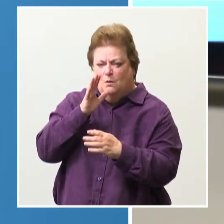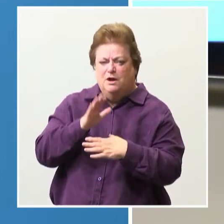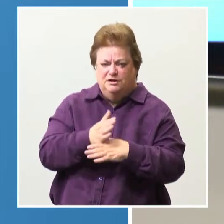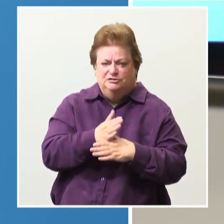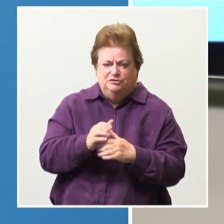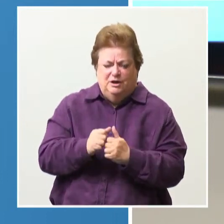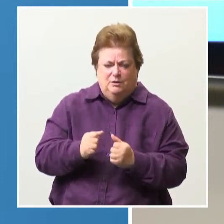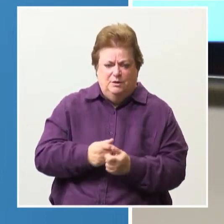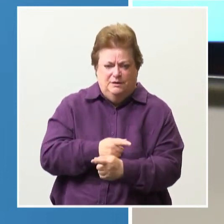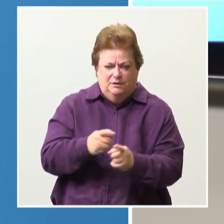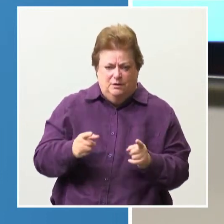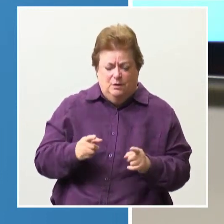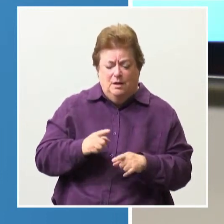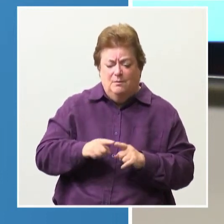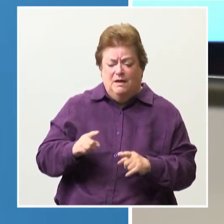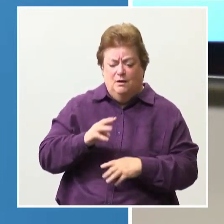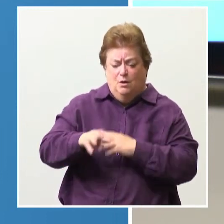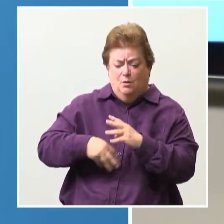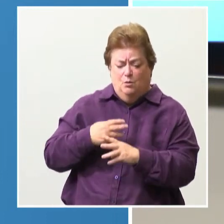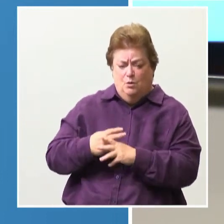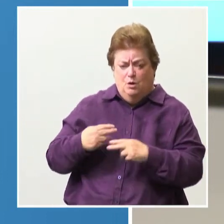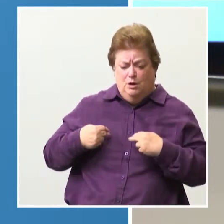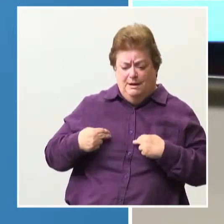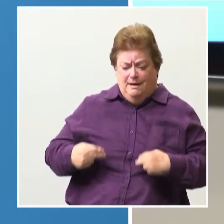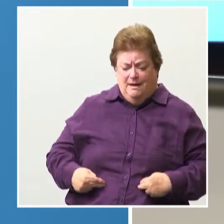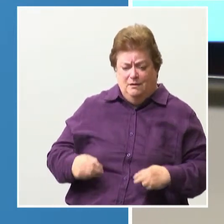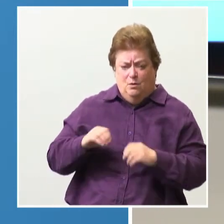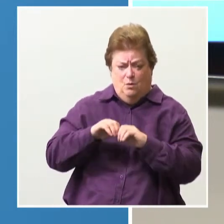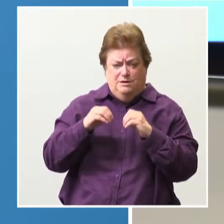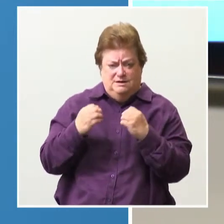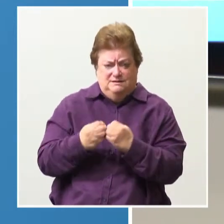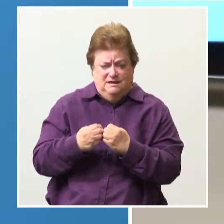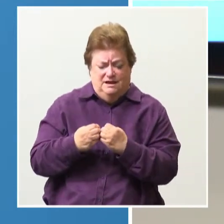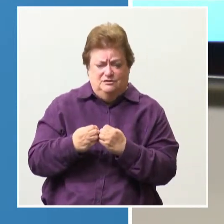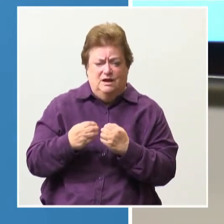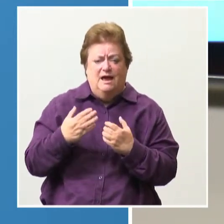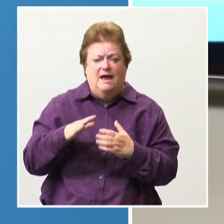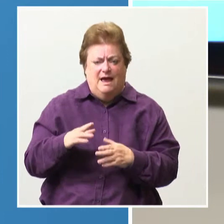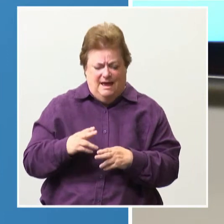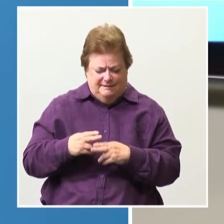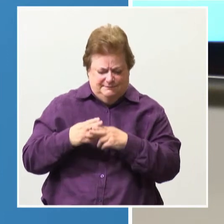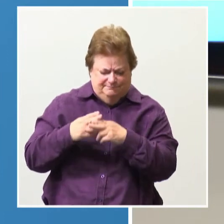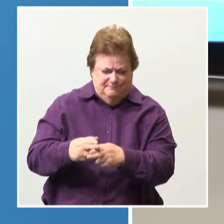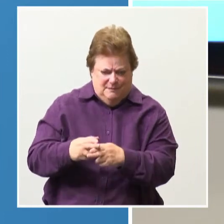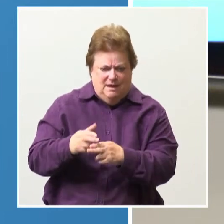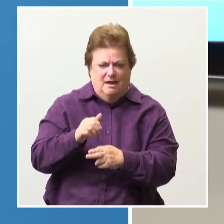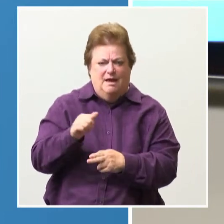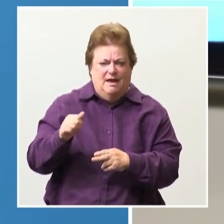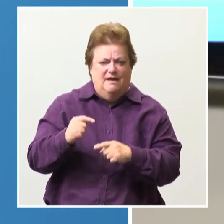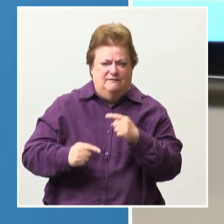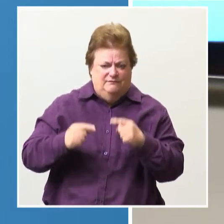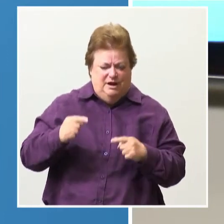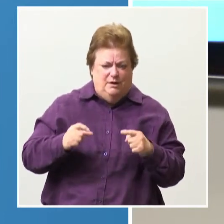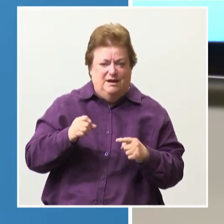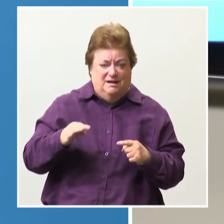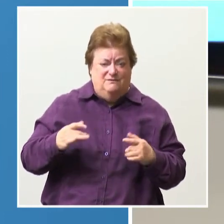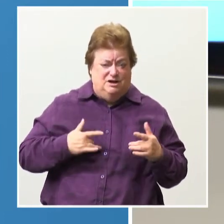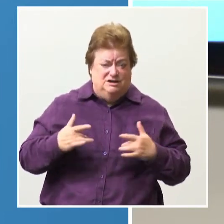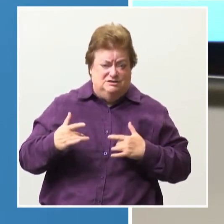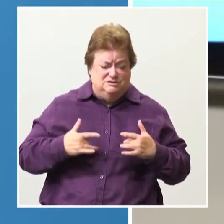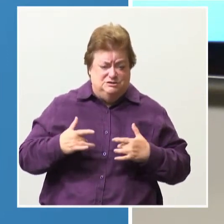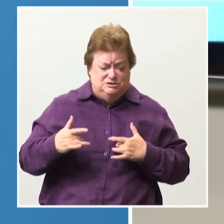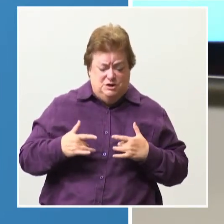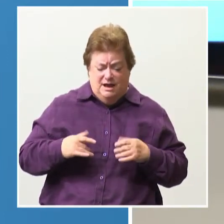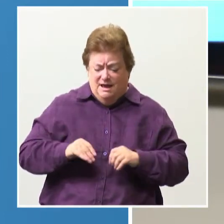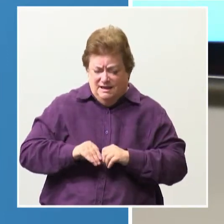know is the World Health Organization has designated it as a variant of concern. The variant is